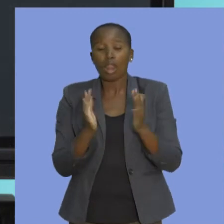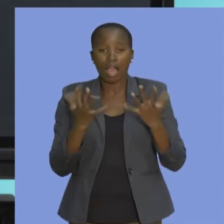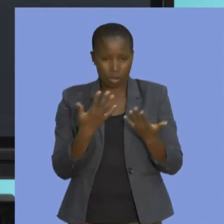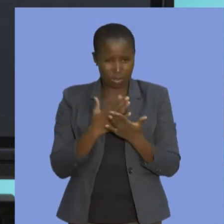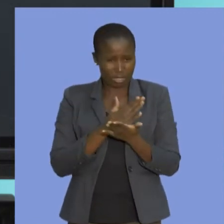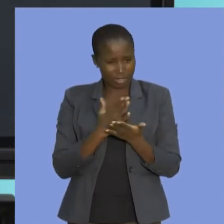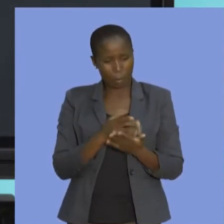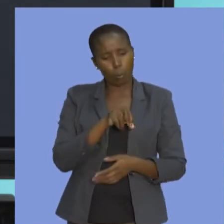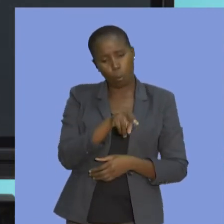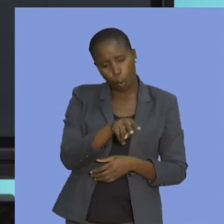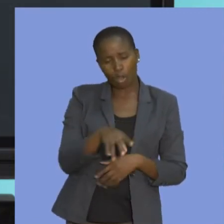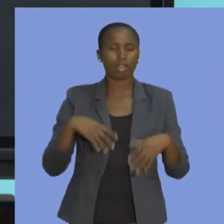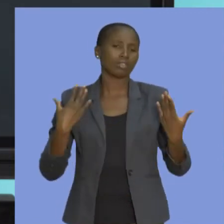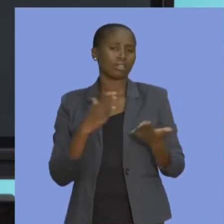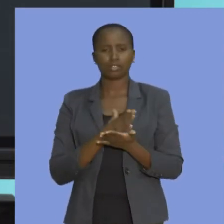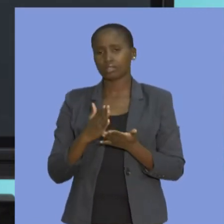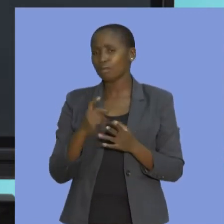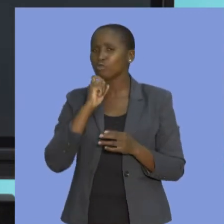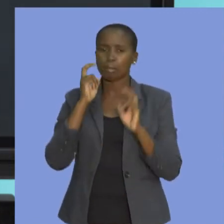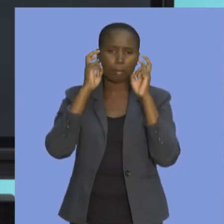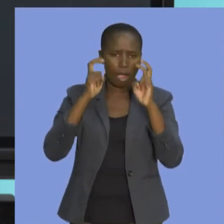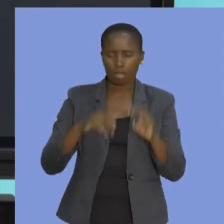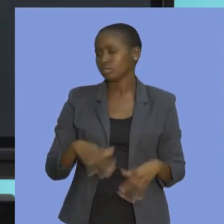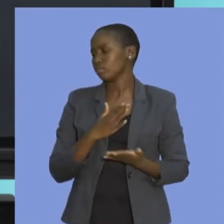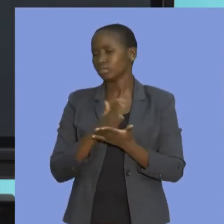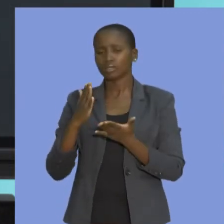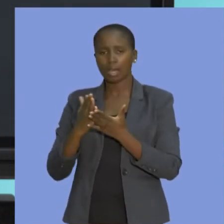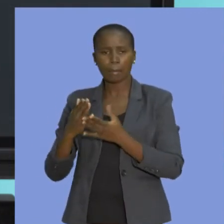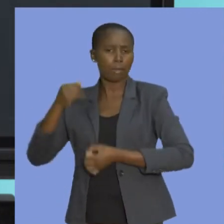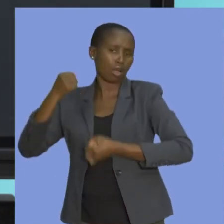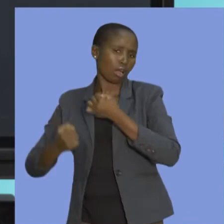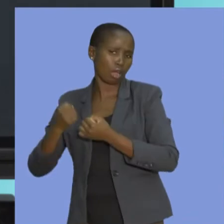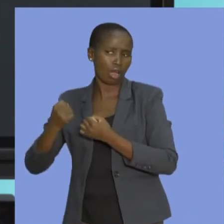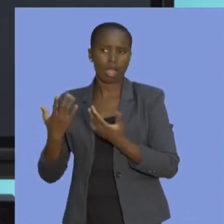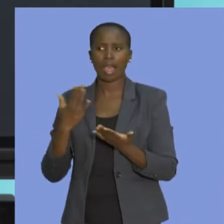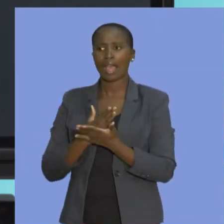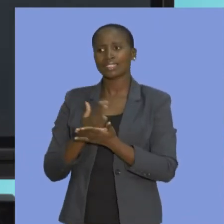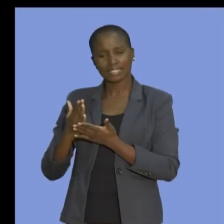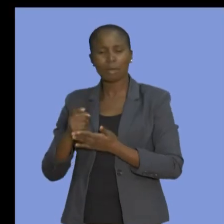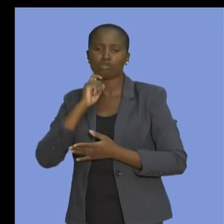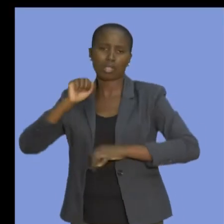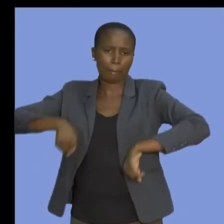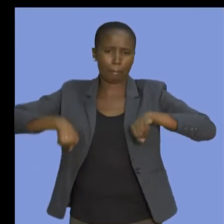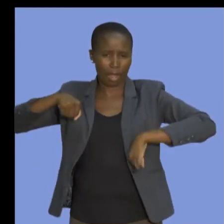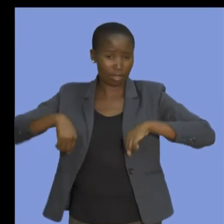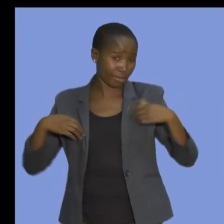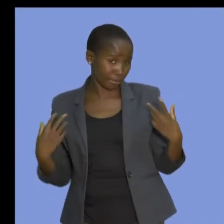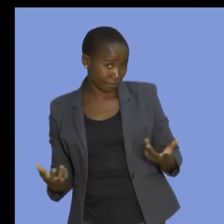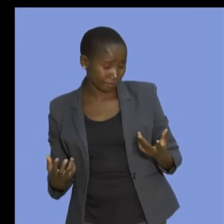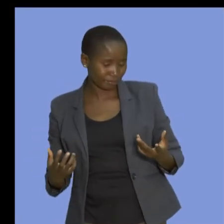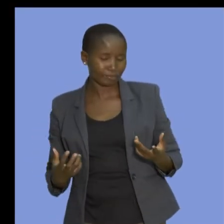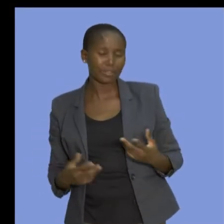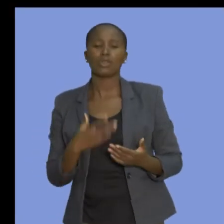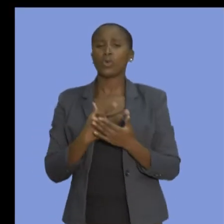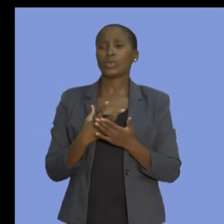bus, bike, or car. And the frequency is actually the actual numbers. And if we look at this, we can see, I mean,